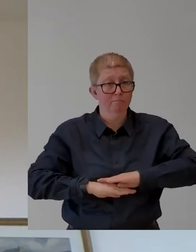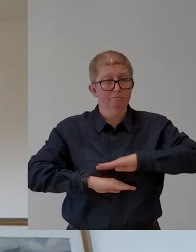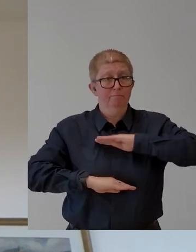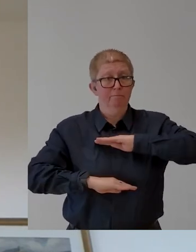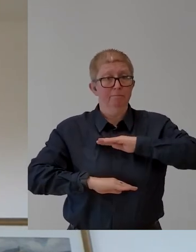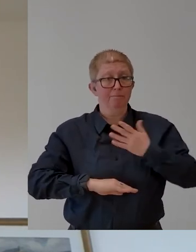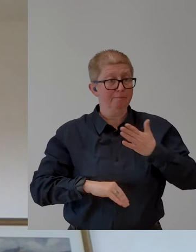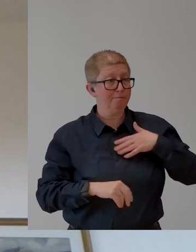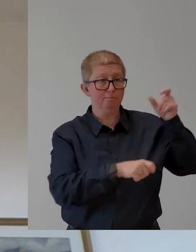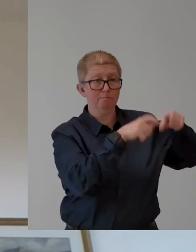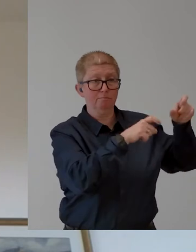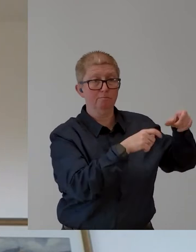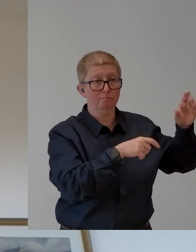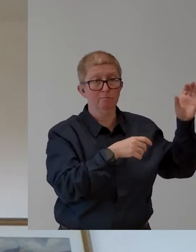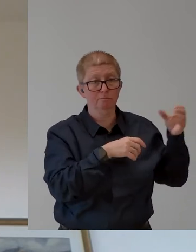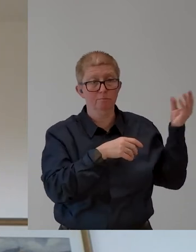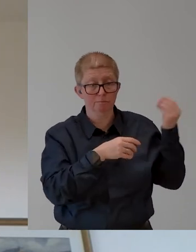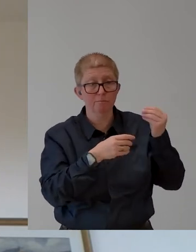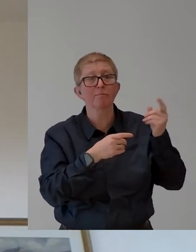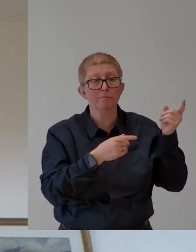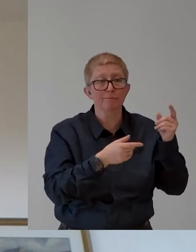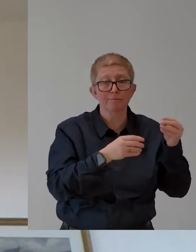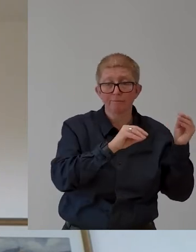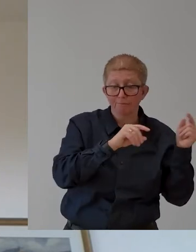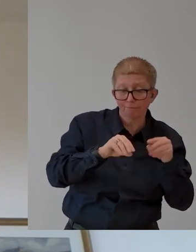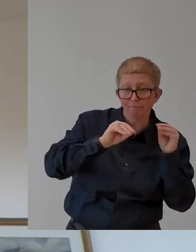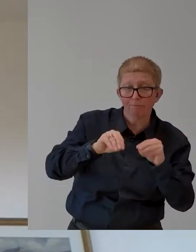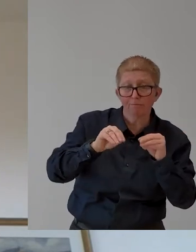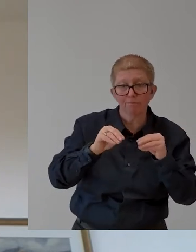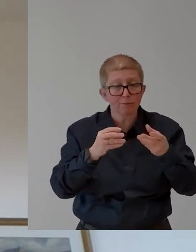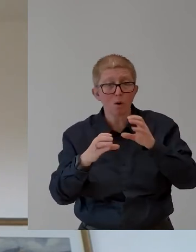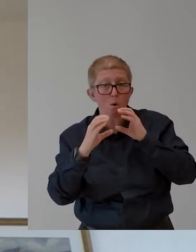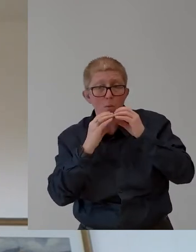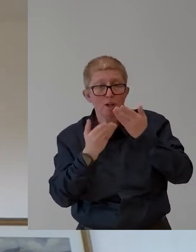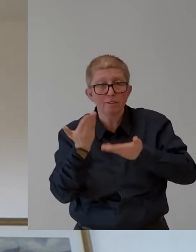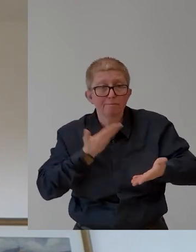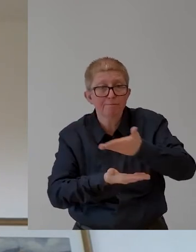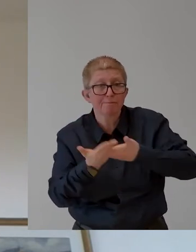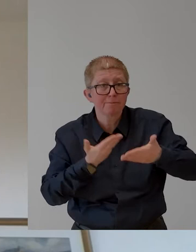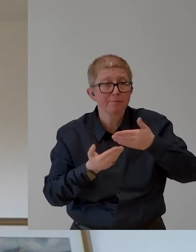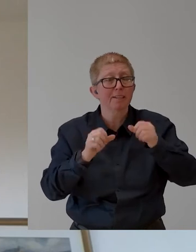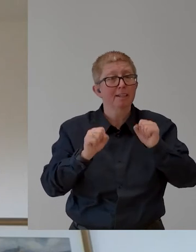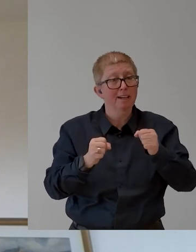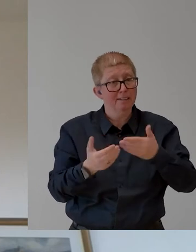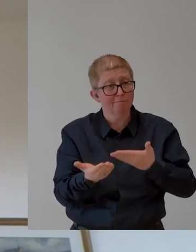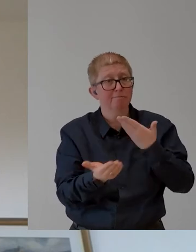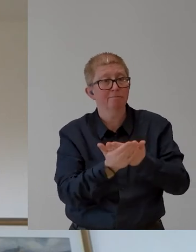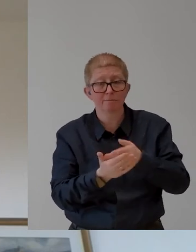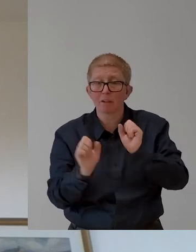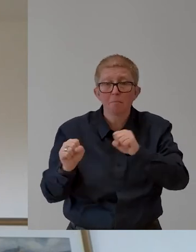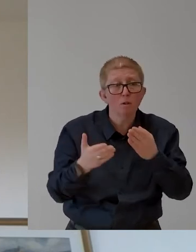skills. So we're open for these kinds of opportunity. We had one experience with one staff member. He